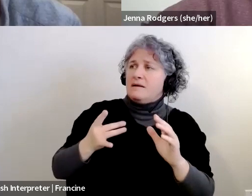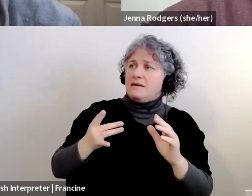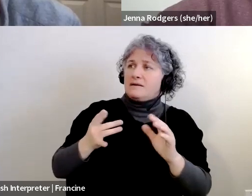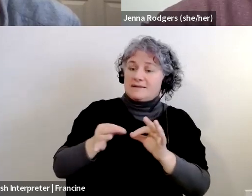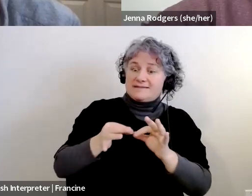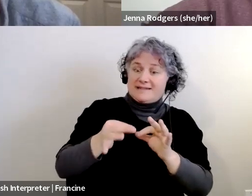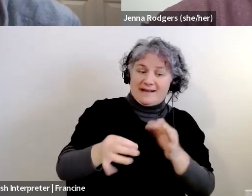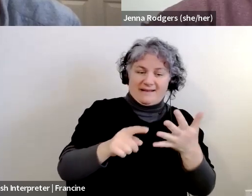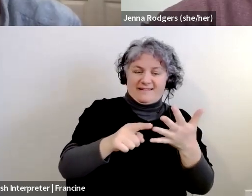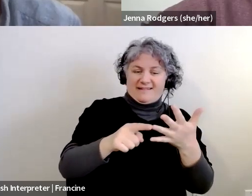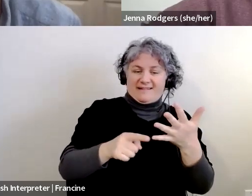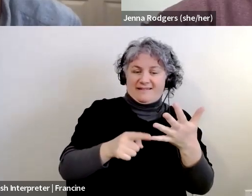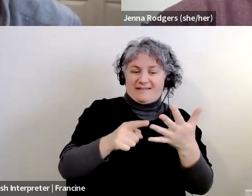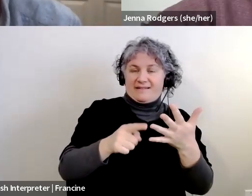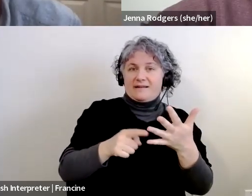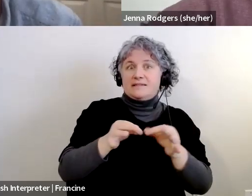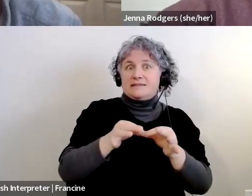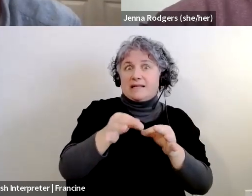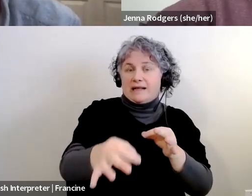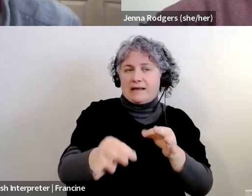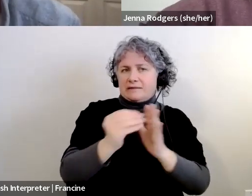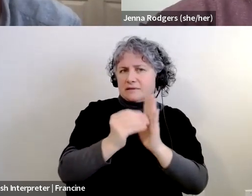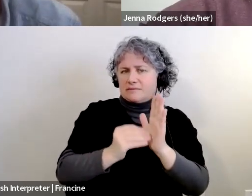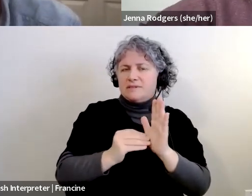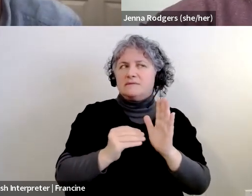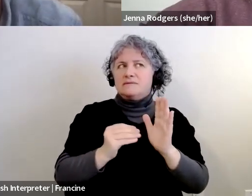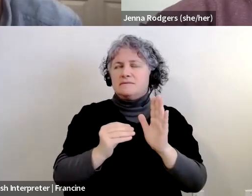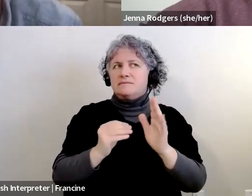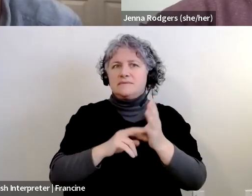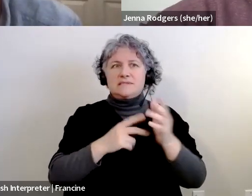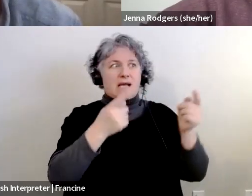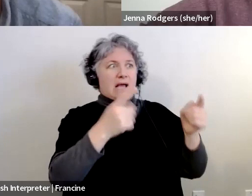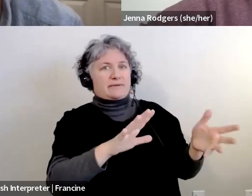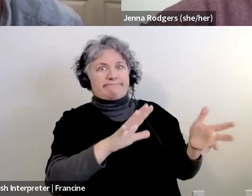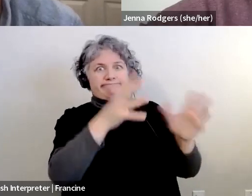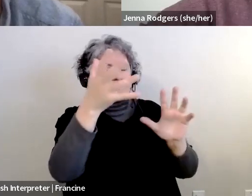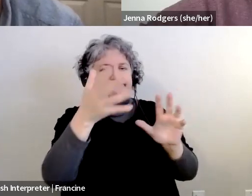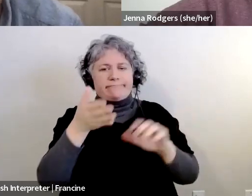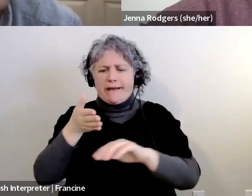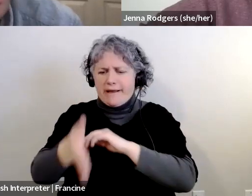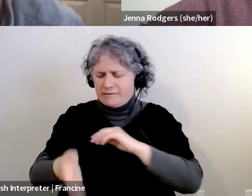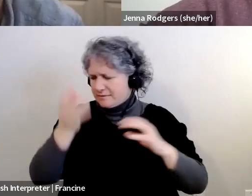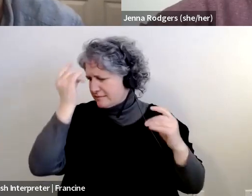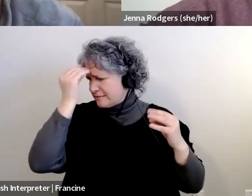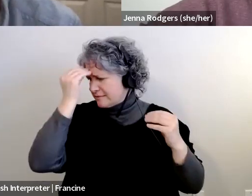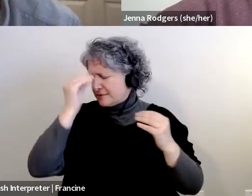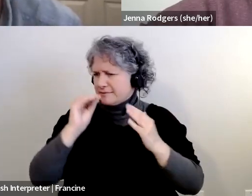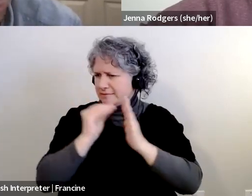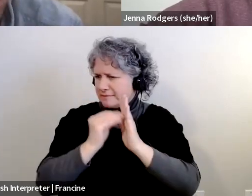in combination, because it is those moments after, when again moments and opportunities are going to keep coming up, and there's going to be times where we, again,